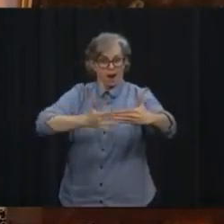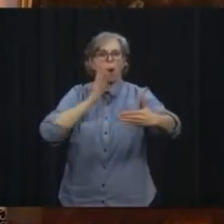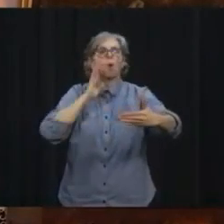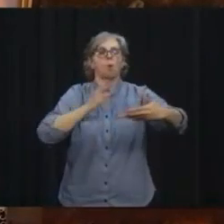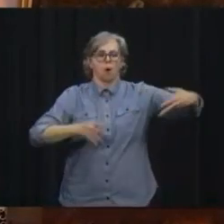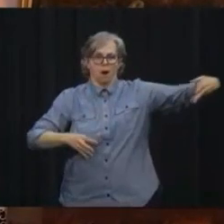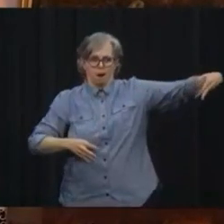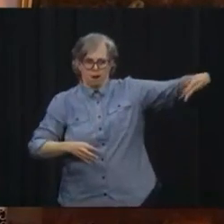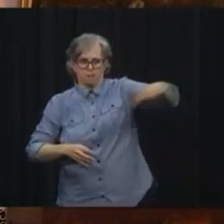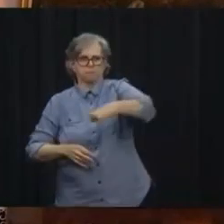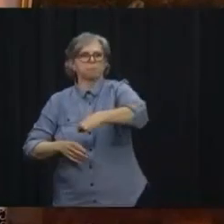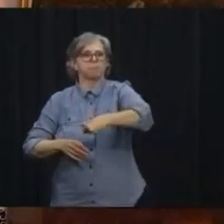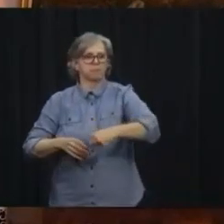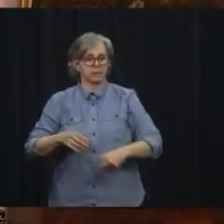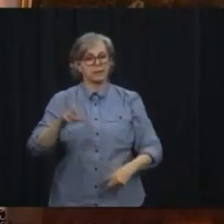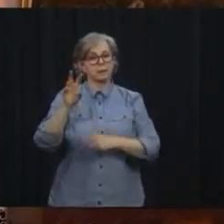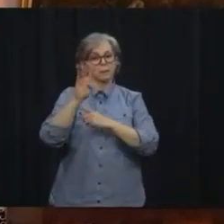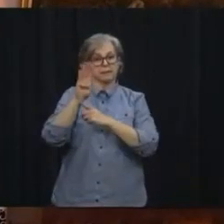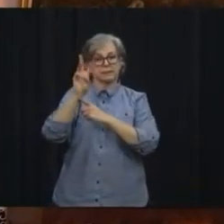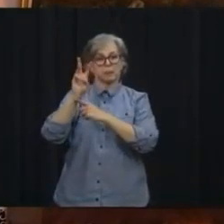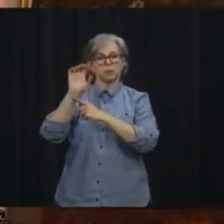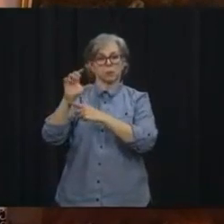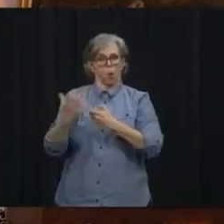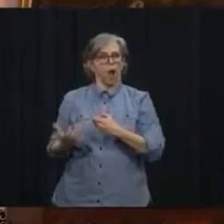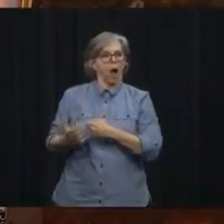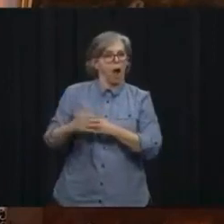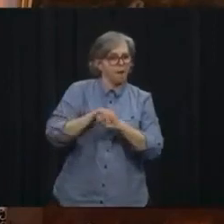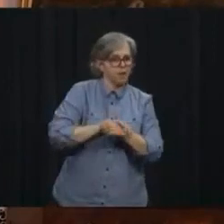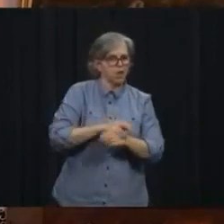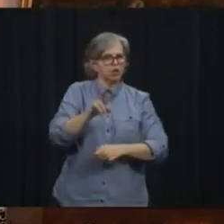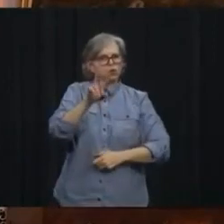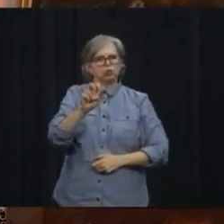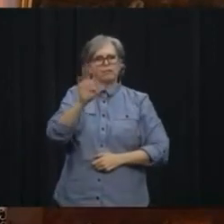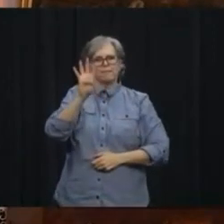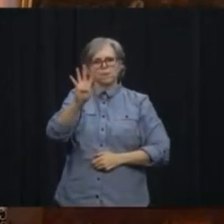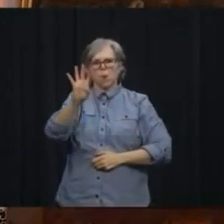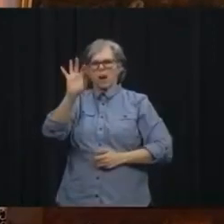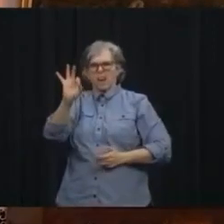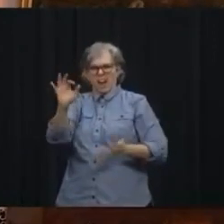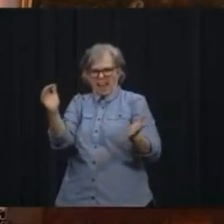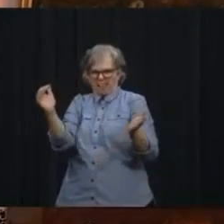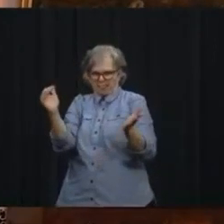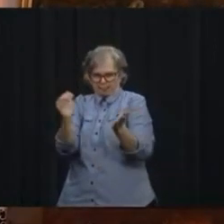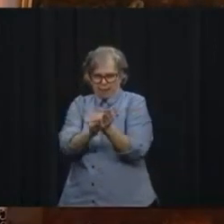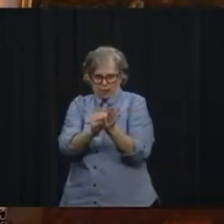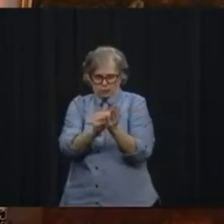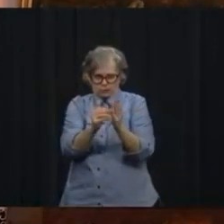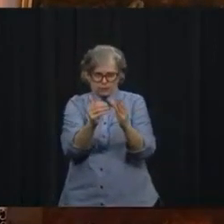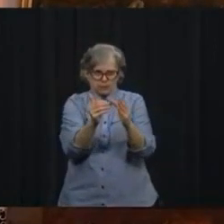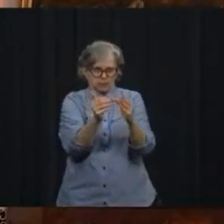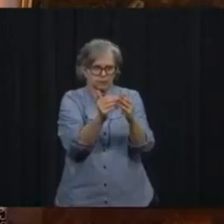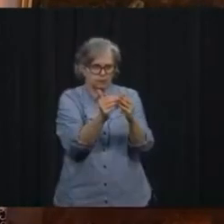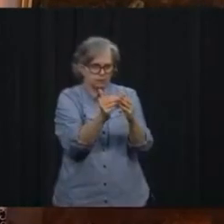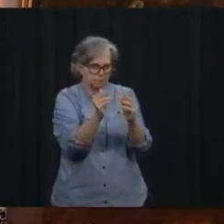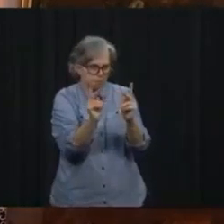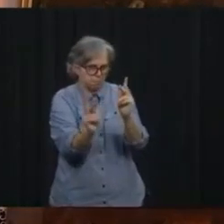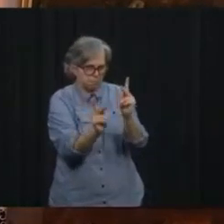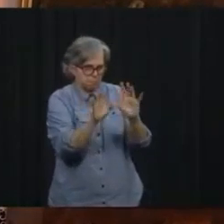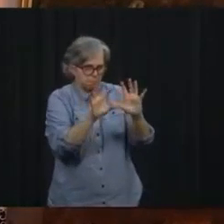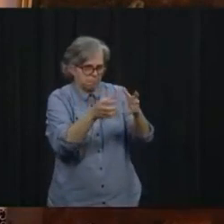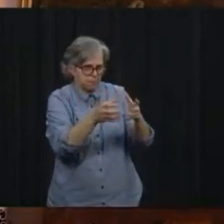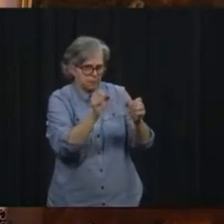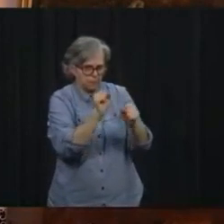help advise us on the impact of our decisions and how we can minimize the impact as